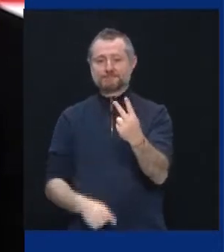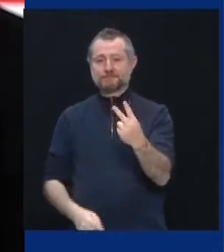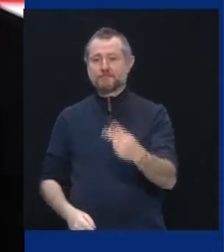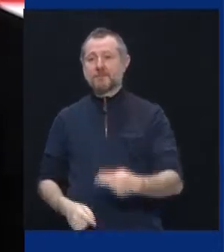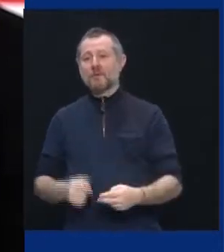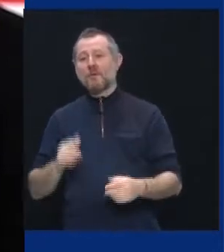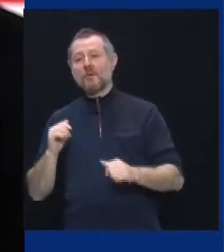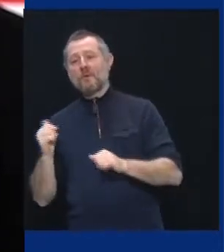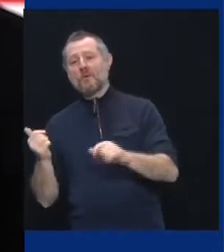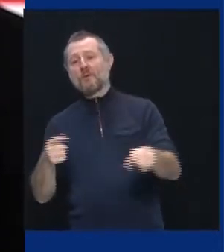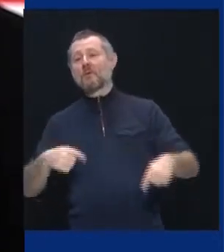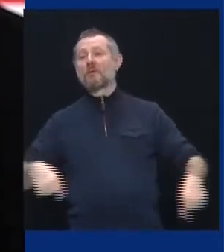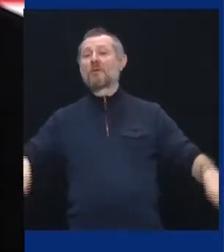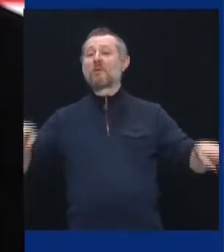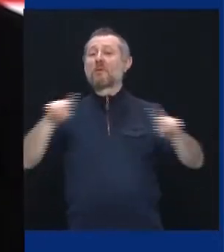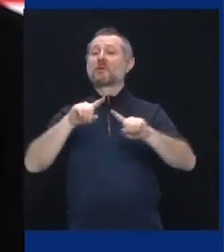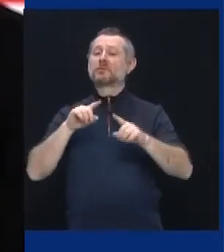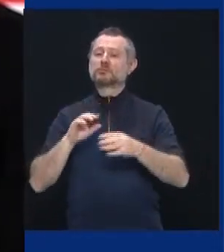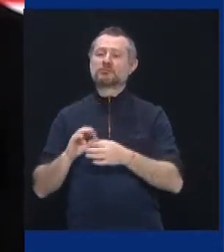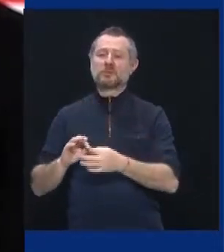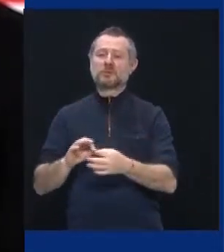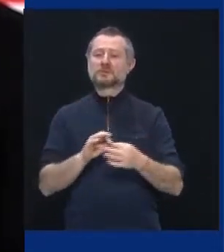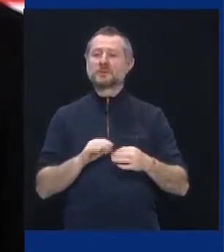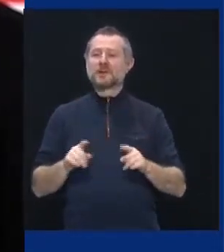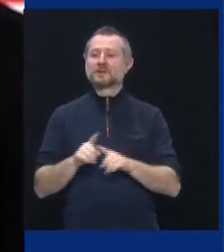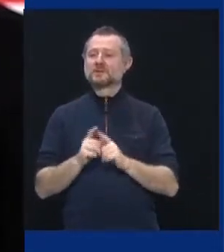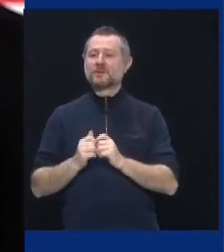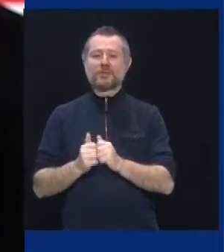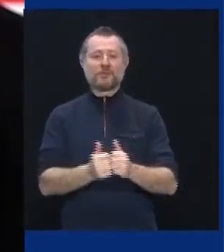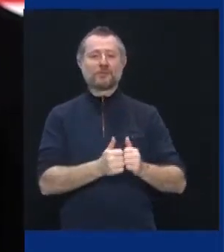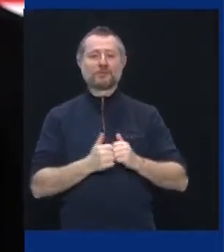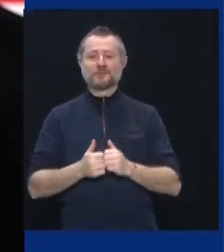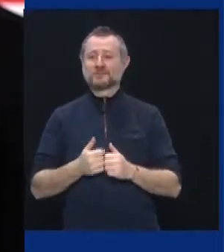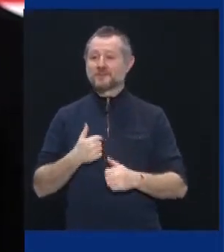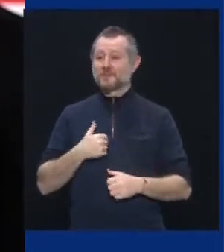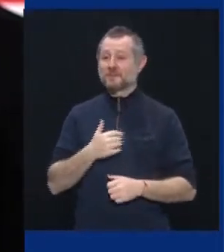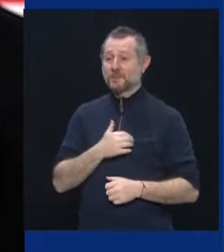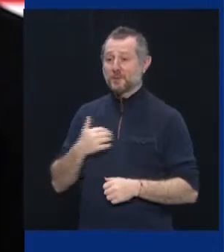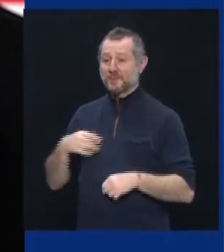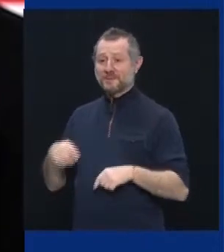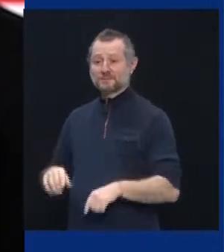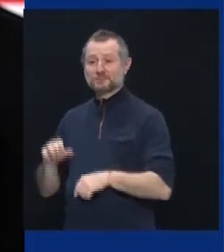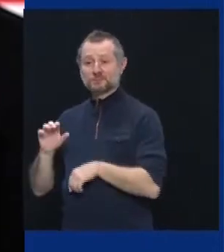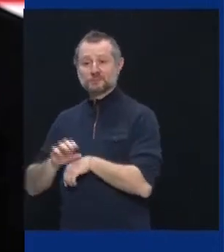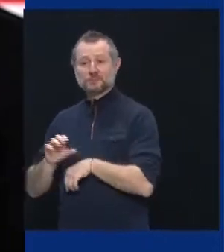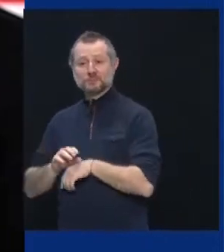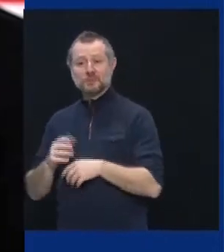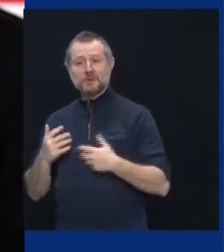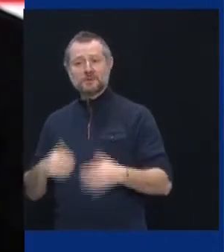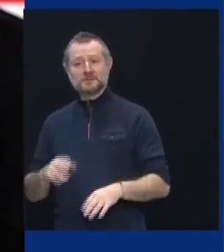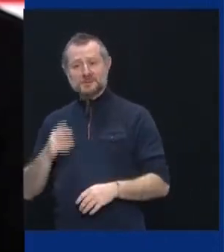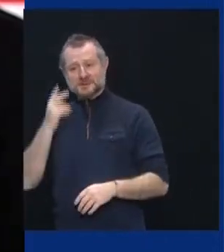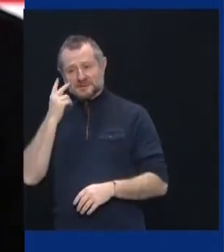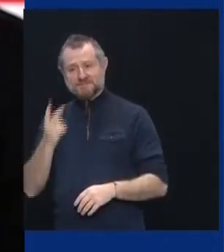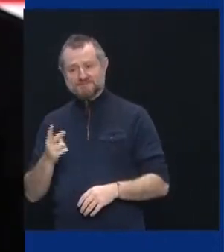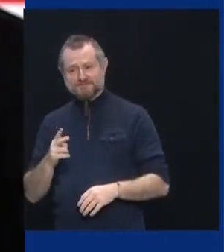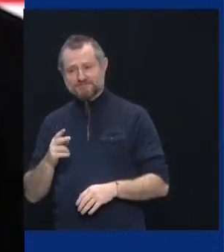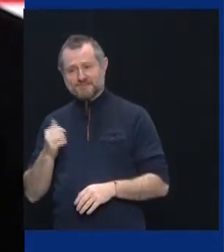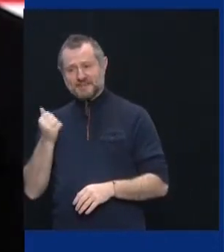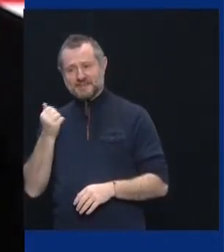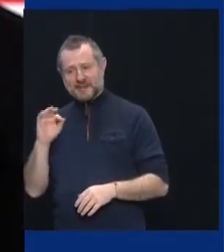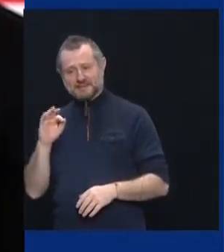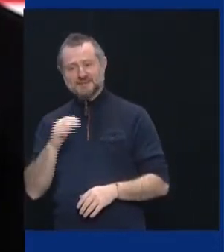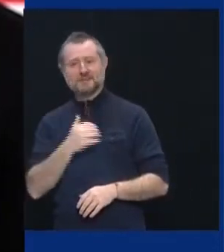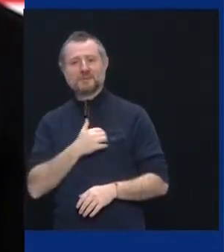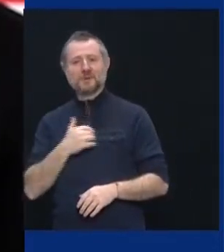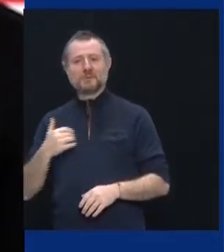together. Everyone from members of this church, and we've lost 19 members in